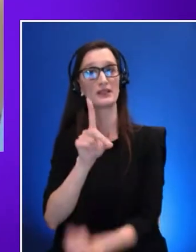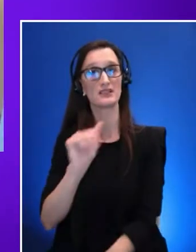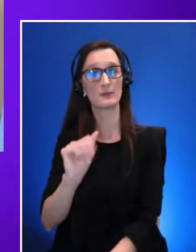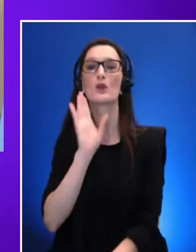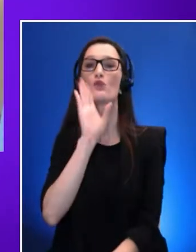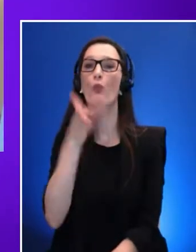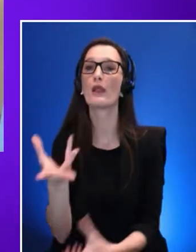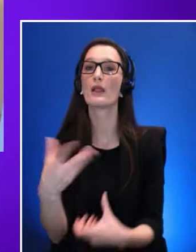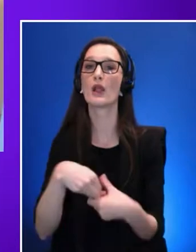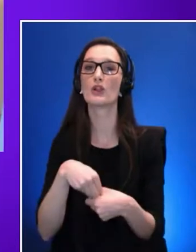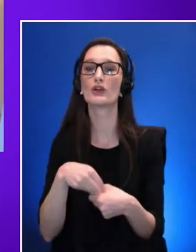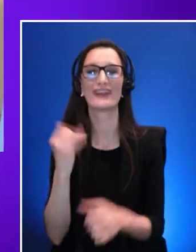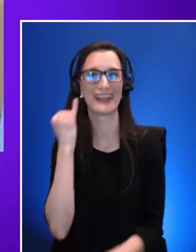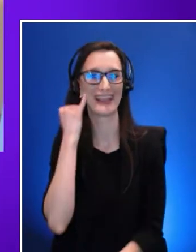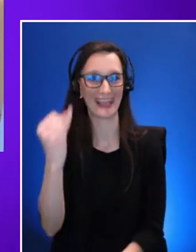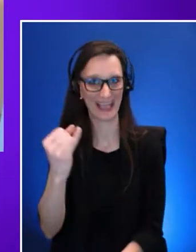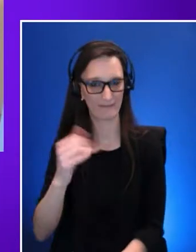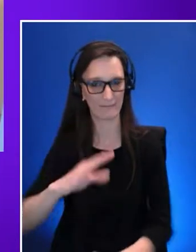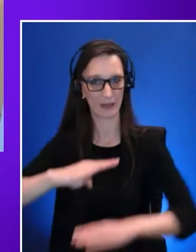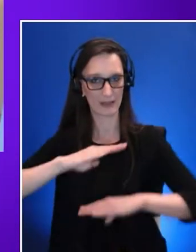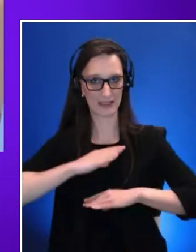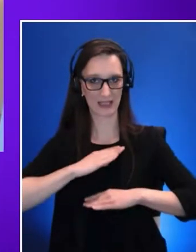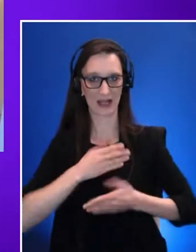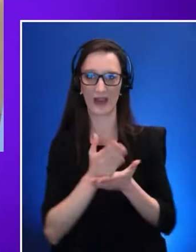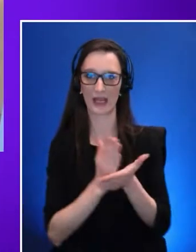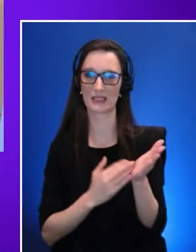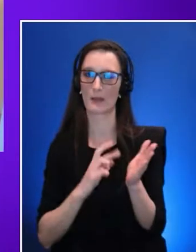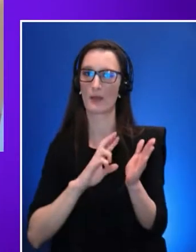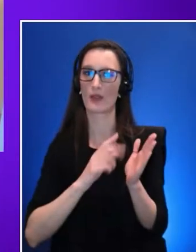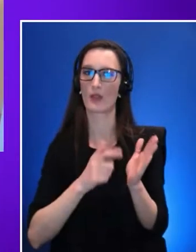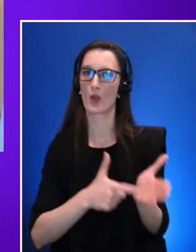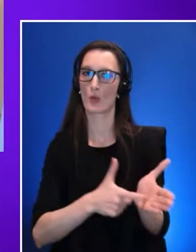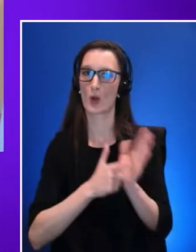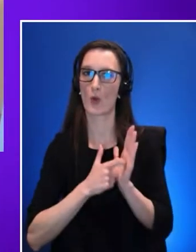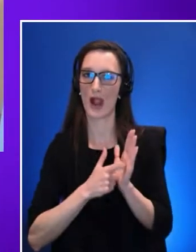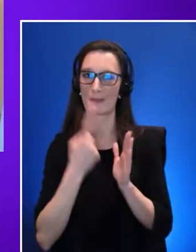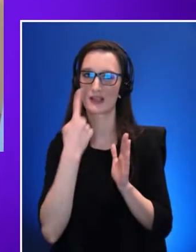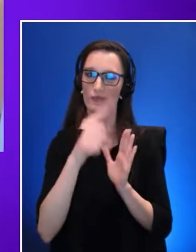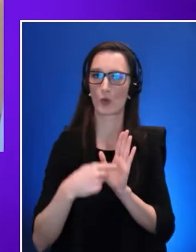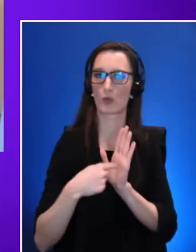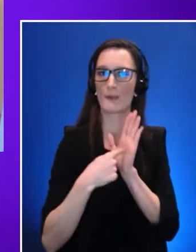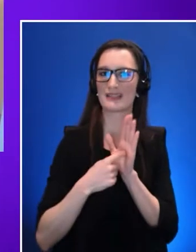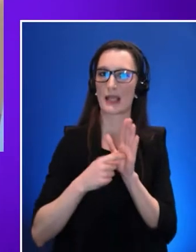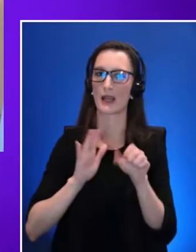met one of the other criteria of a marginalized community, which is not how